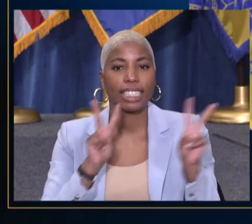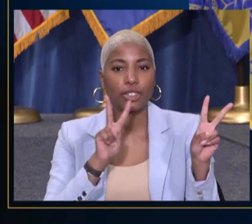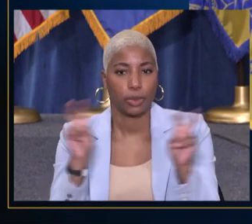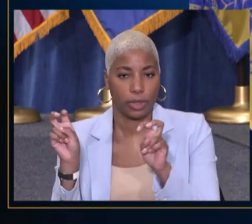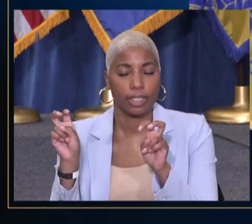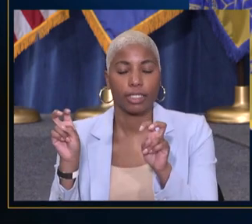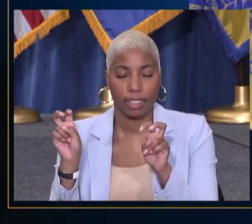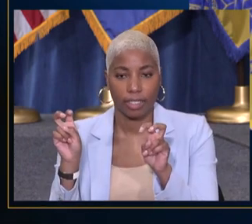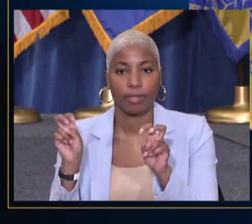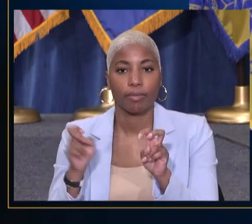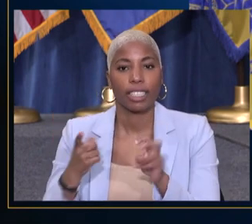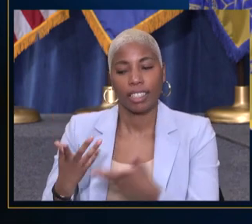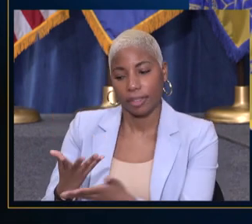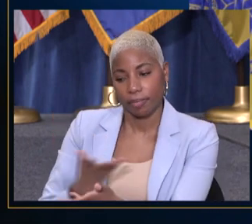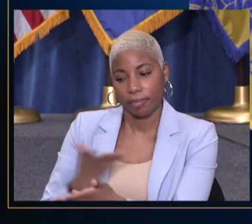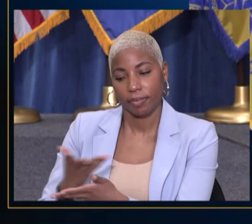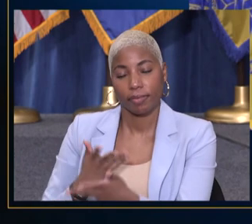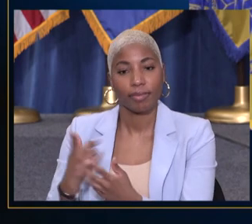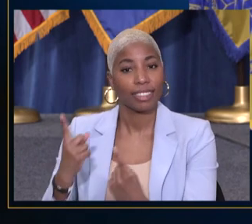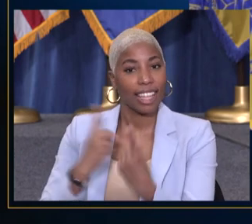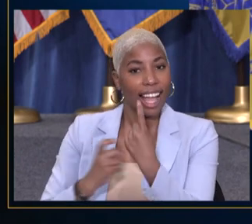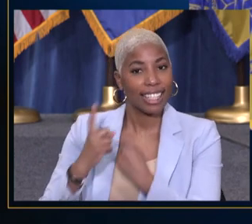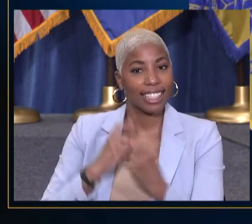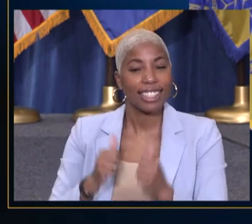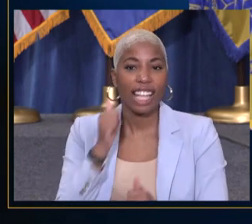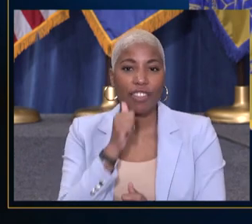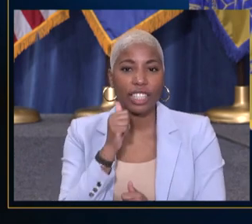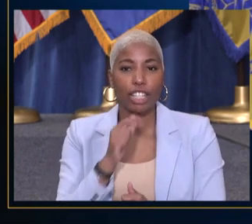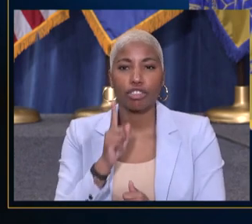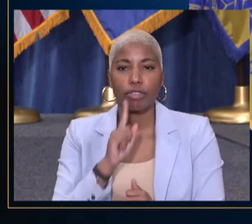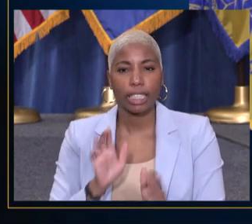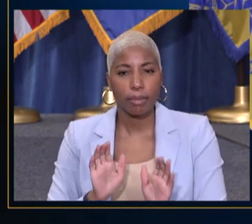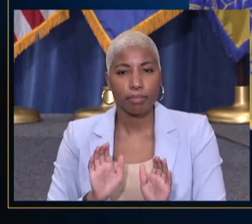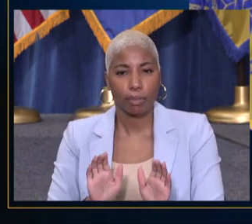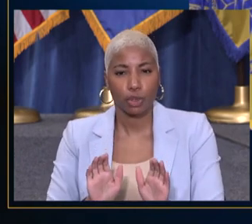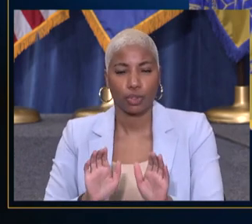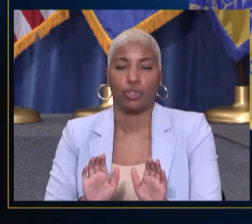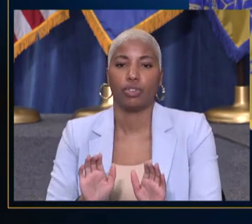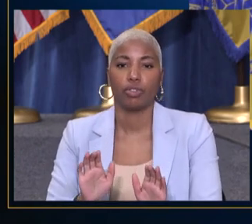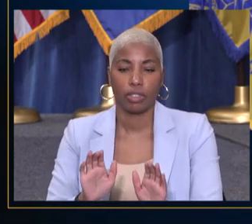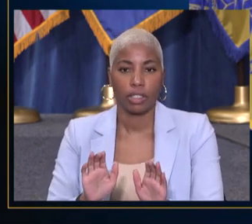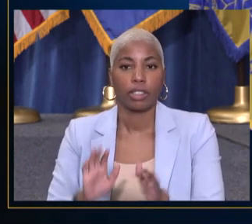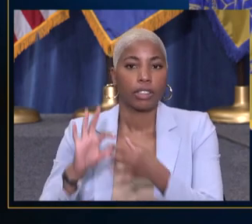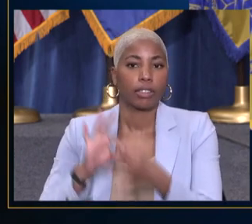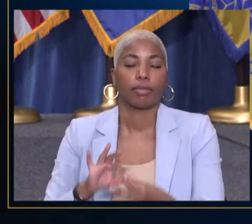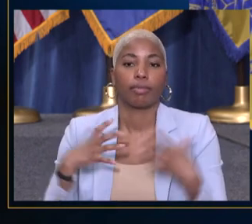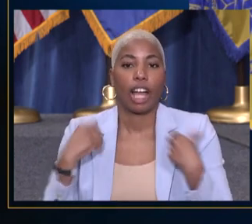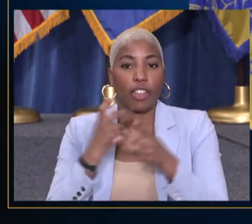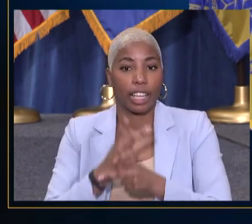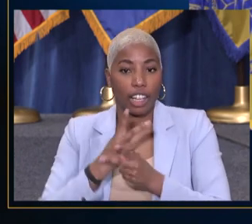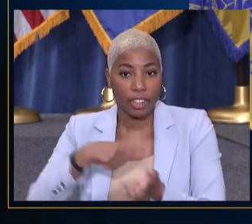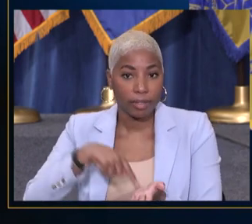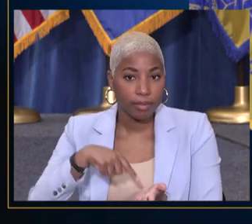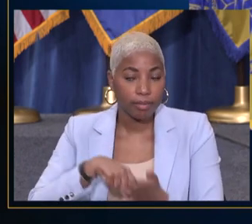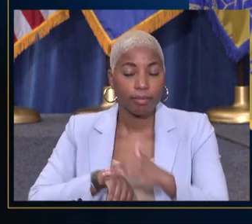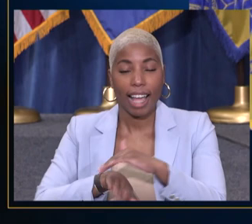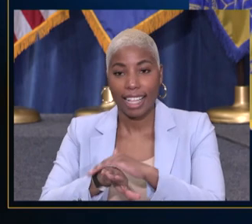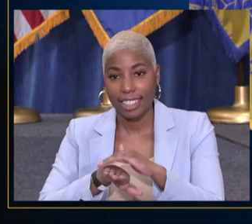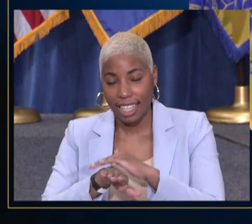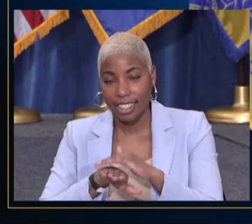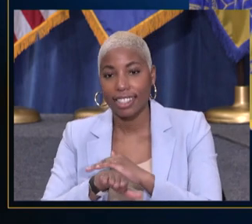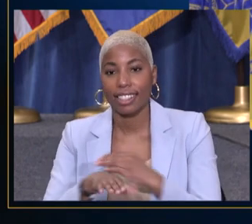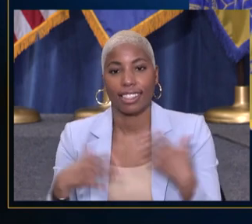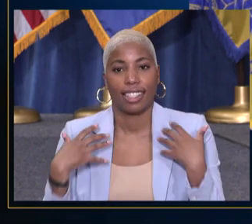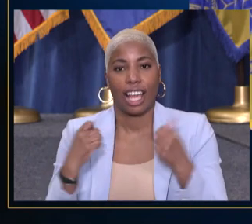He invites us and asks us every day to push the envelope when it comes to healthcare affordability, healthcare access,